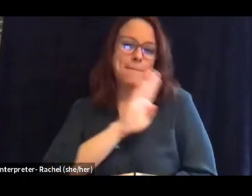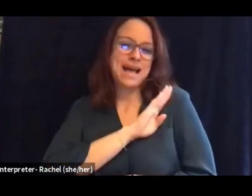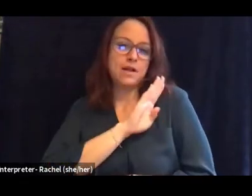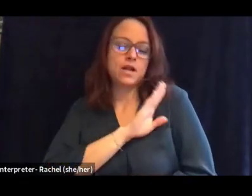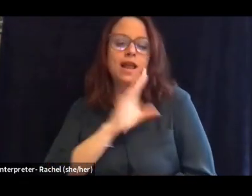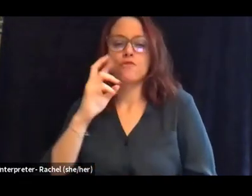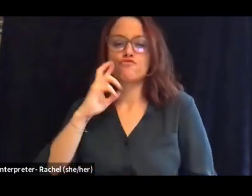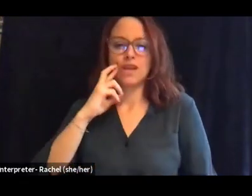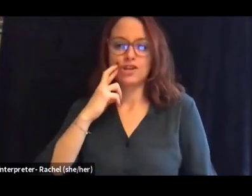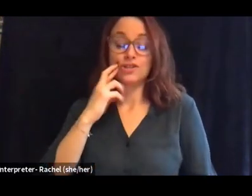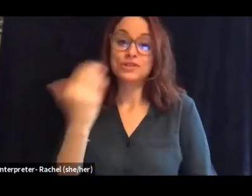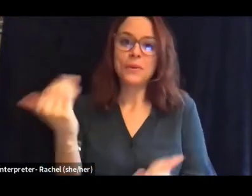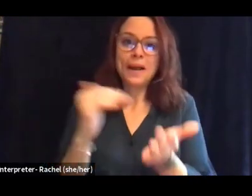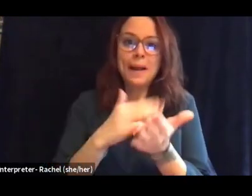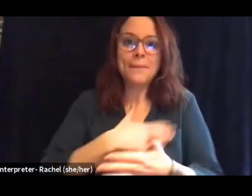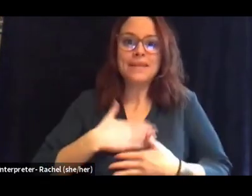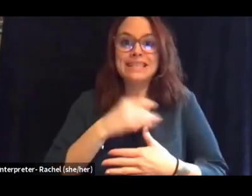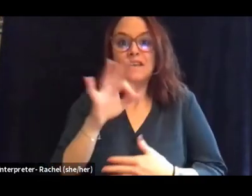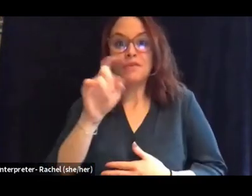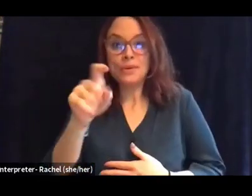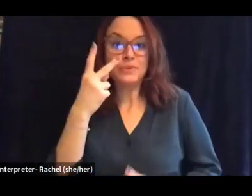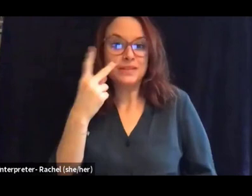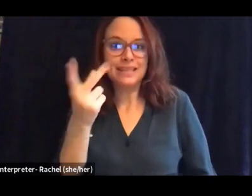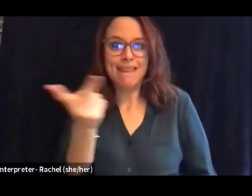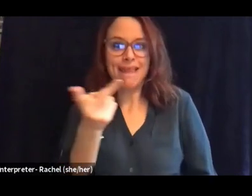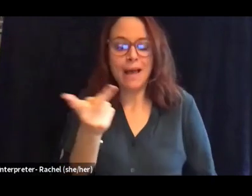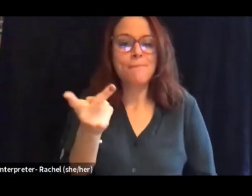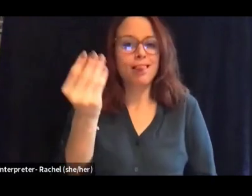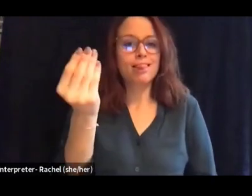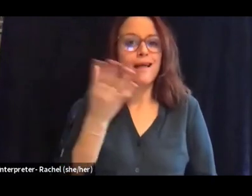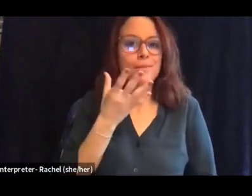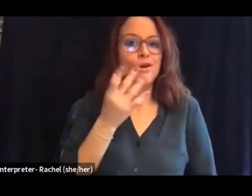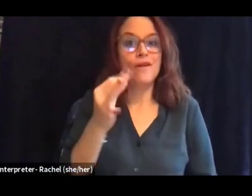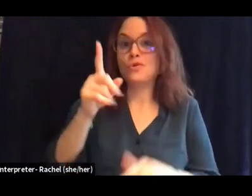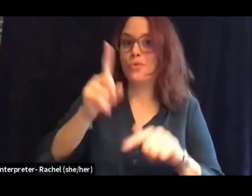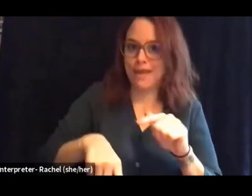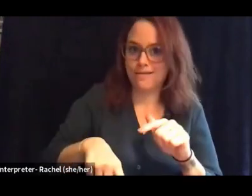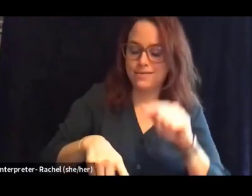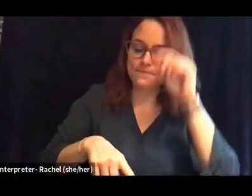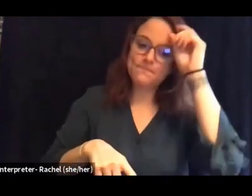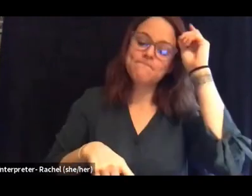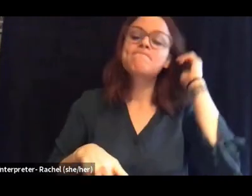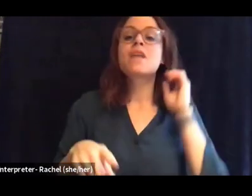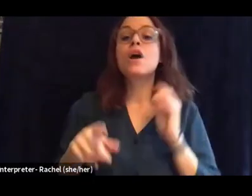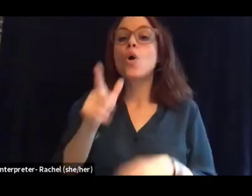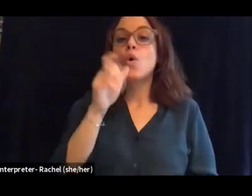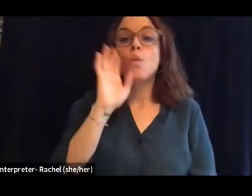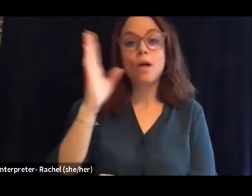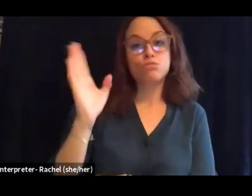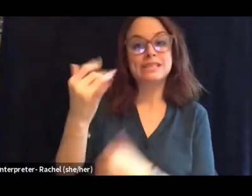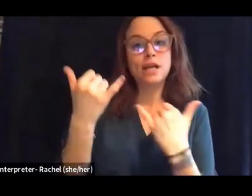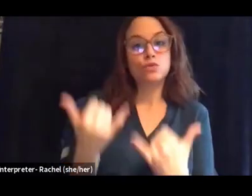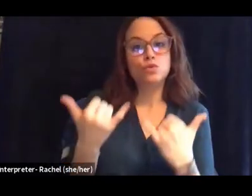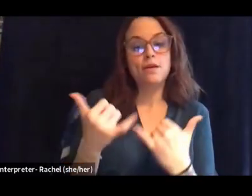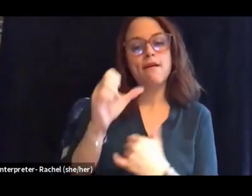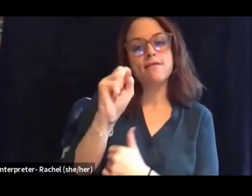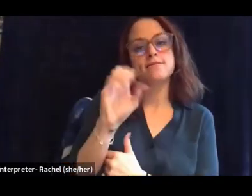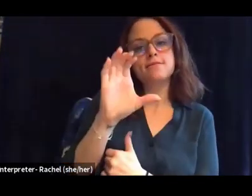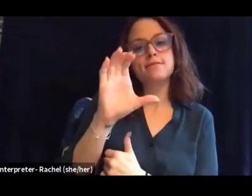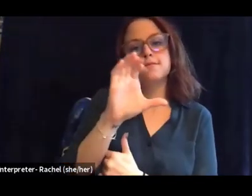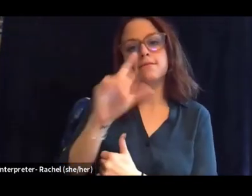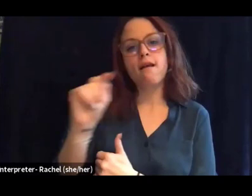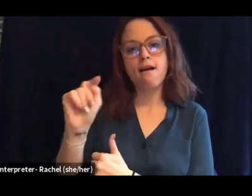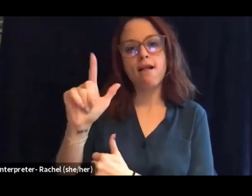them. I'd like to introduce our presenter, Scott Ladin. He's a certified SCORE mentor in